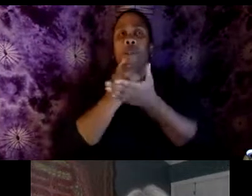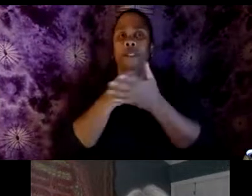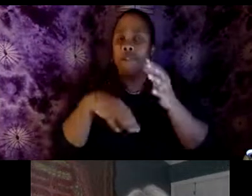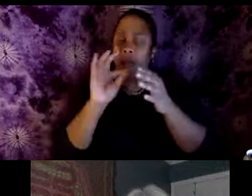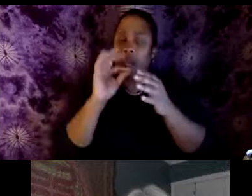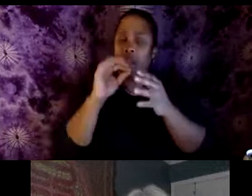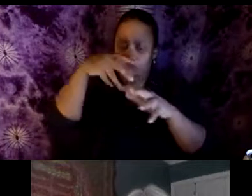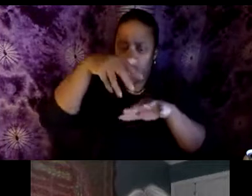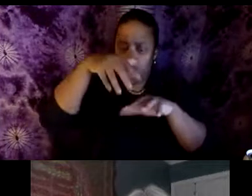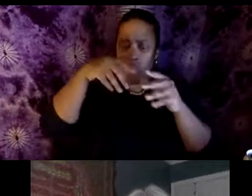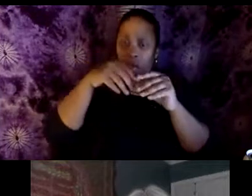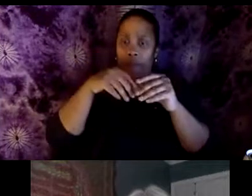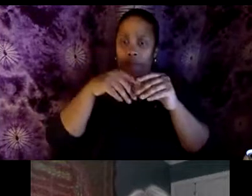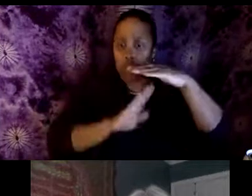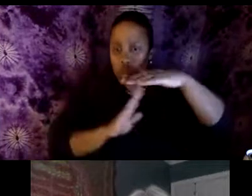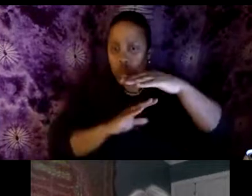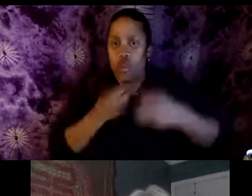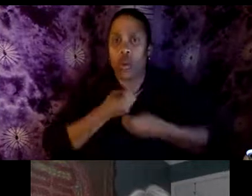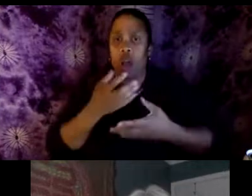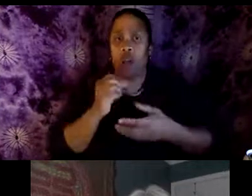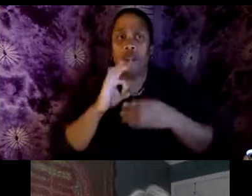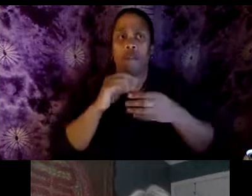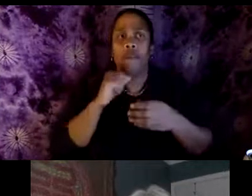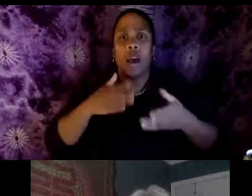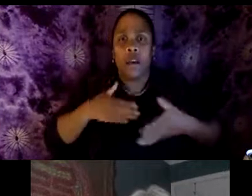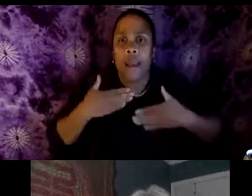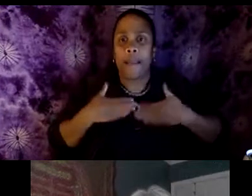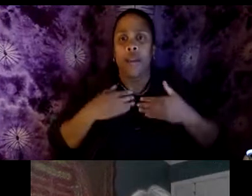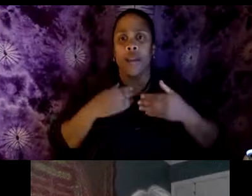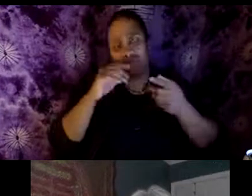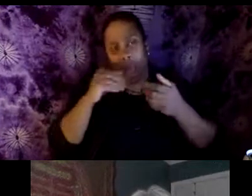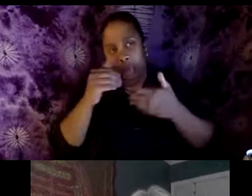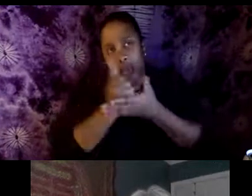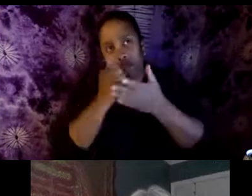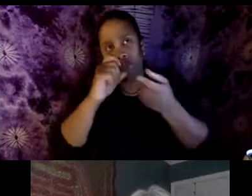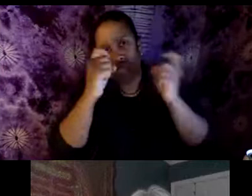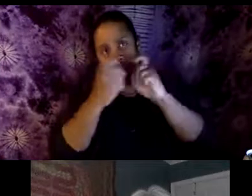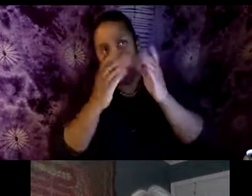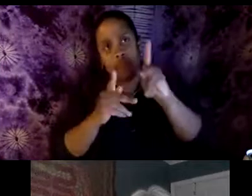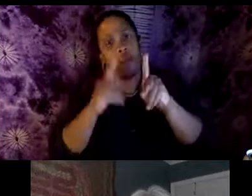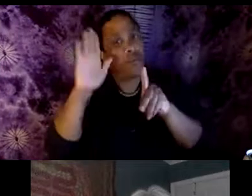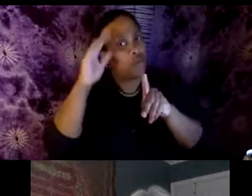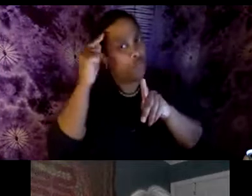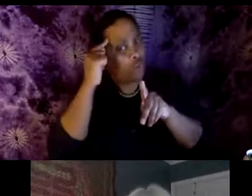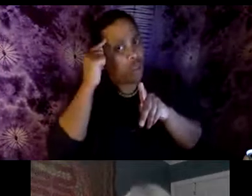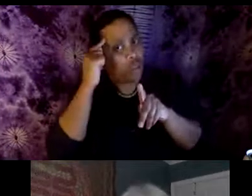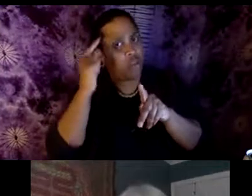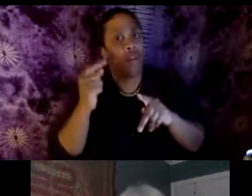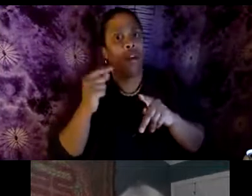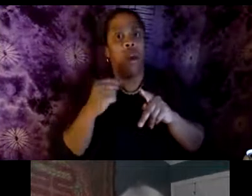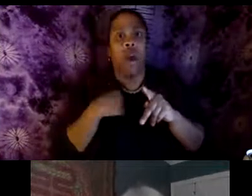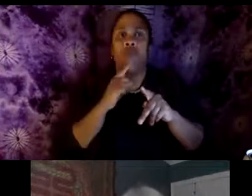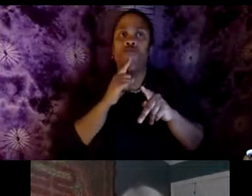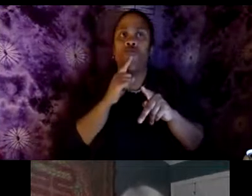with health, harmony, and happiness. I also help rewire people's brains. Love doing that kind of work, but also very passionate about helping people get over